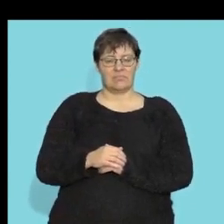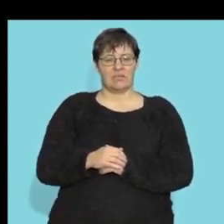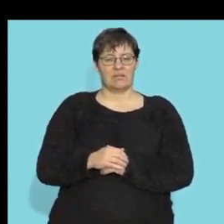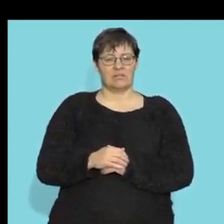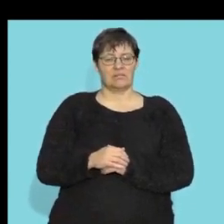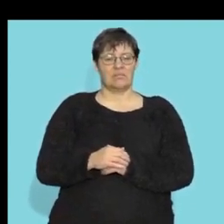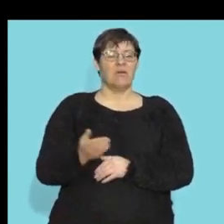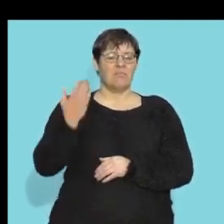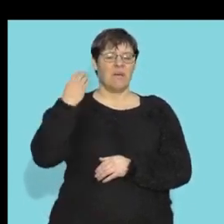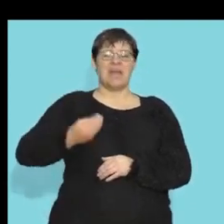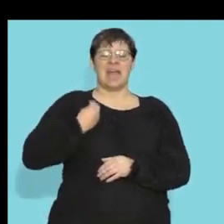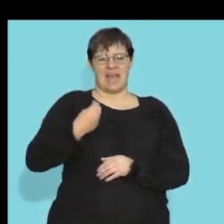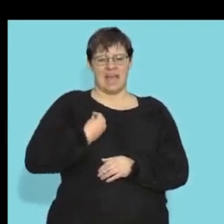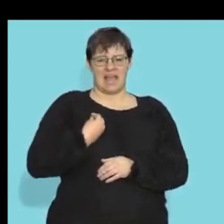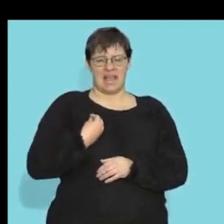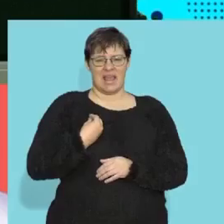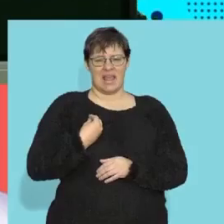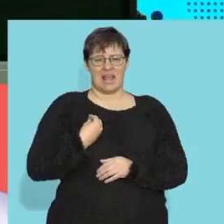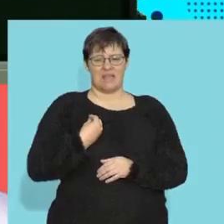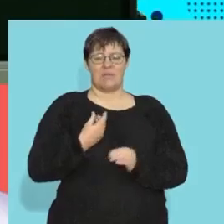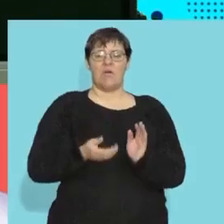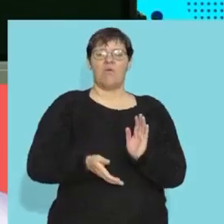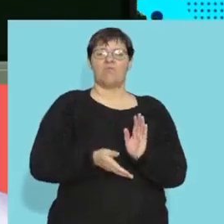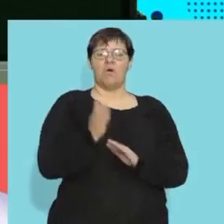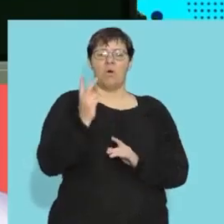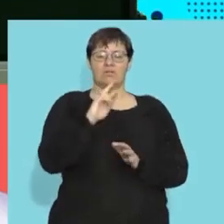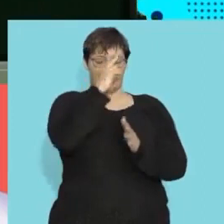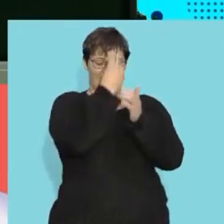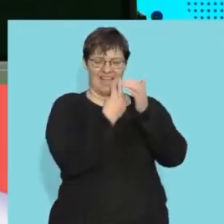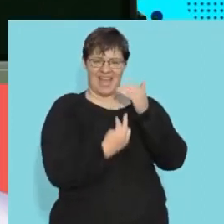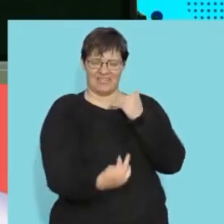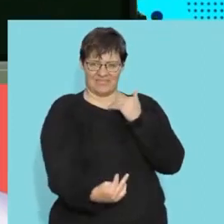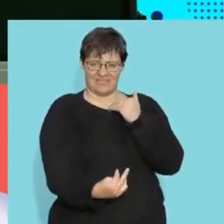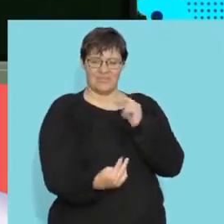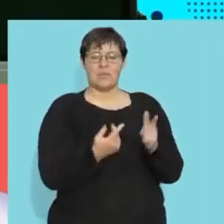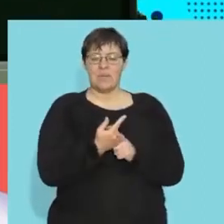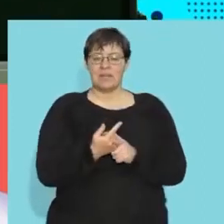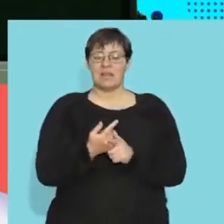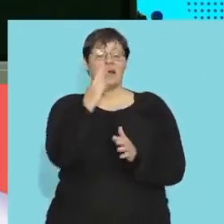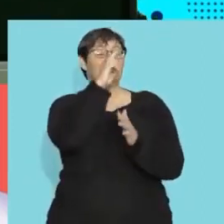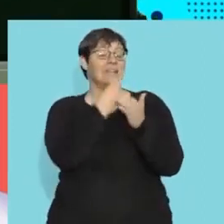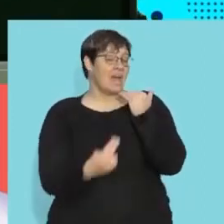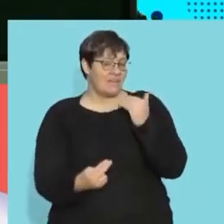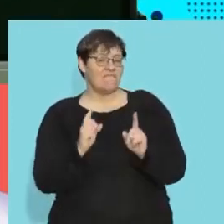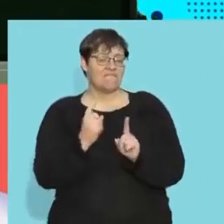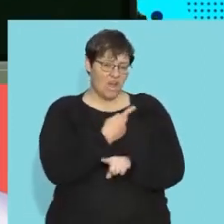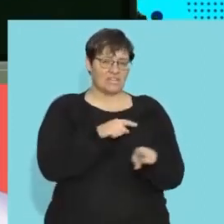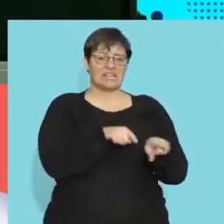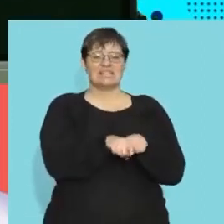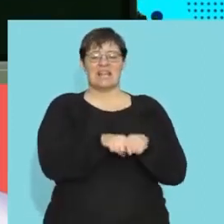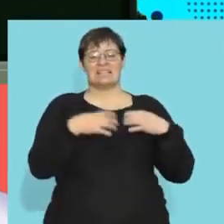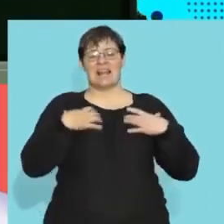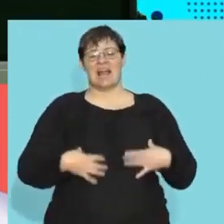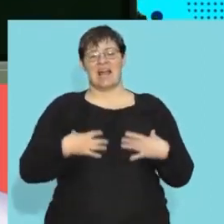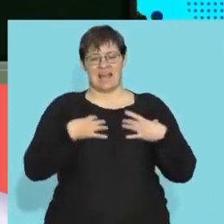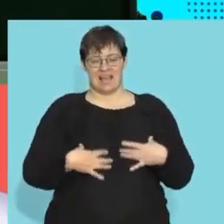to do one when I was much younger. I decided to go on a diving course, and I had to go and have my